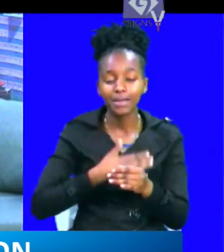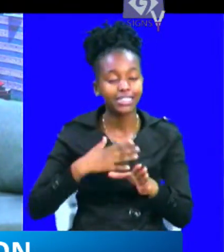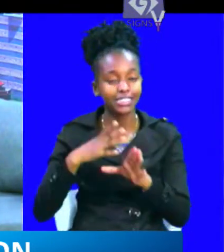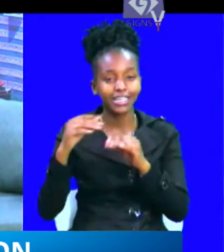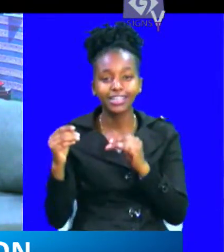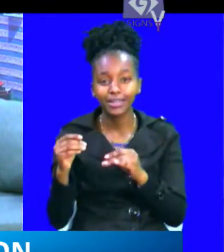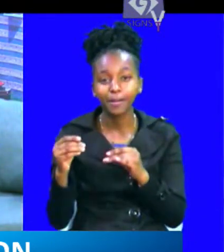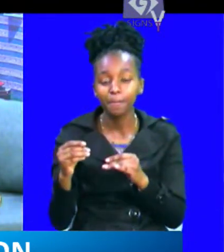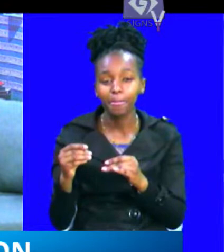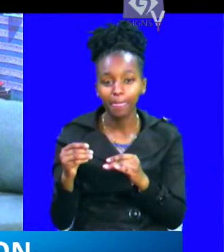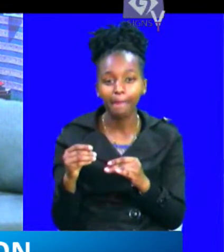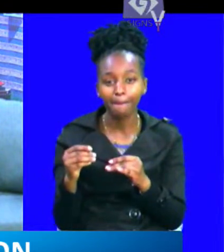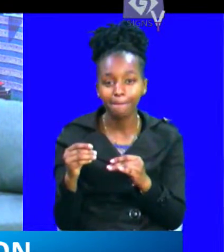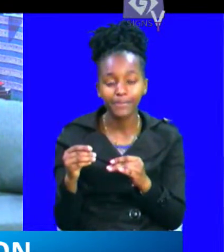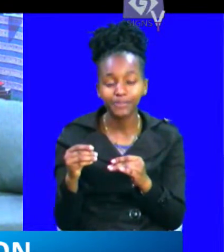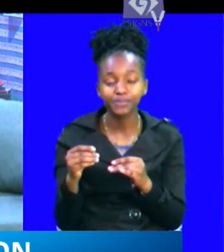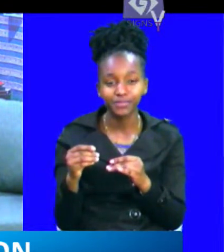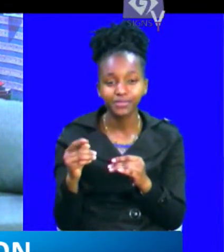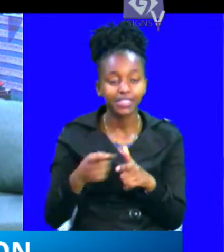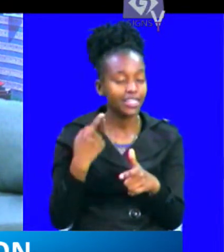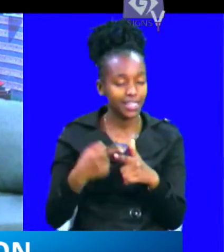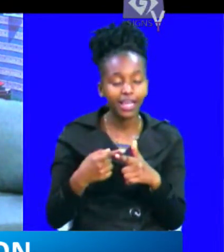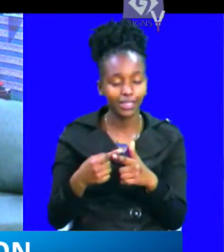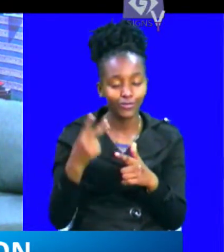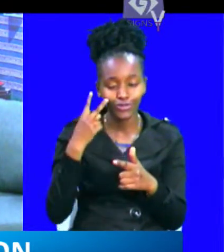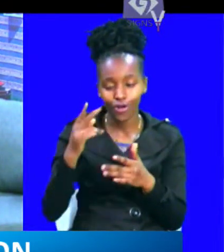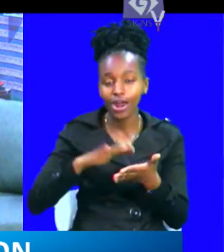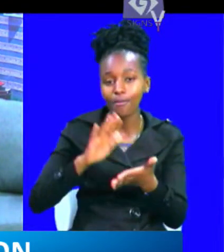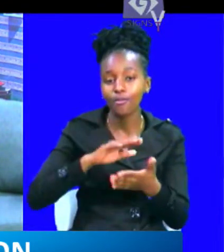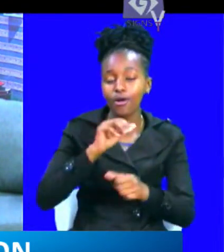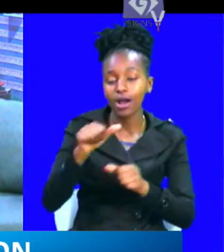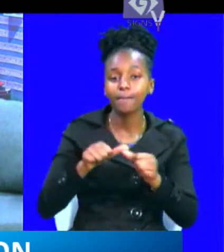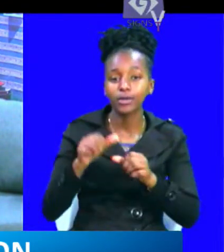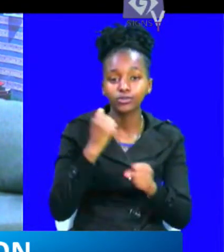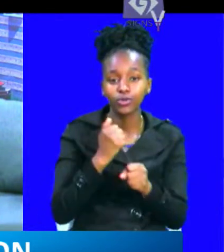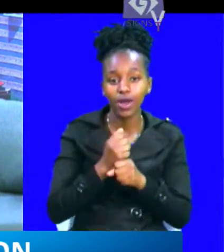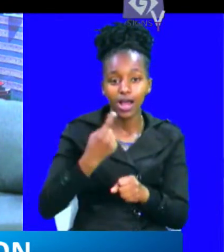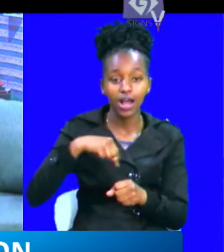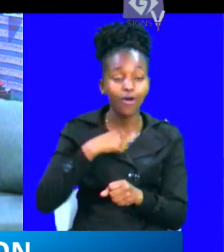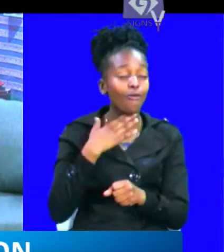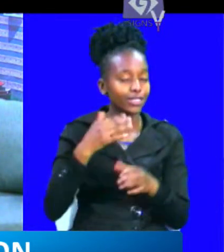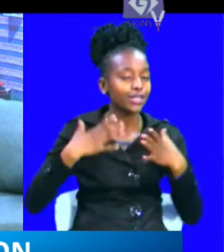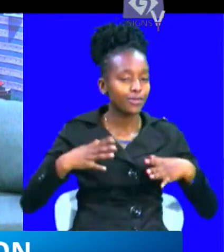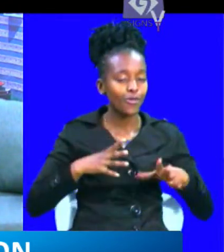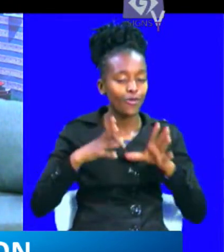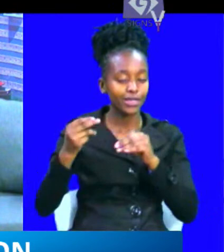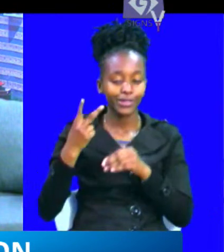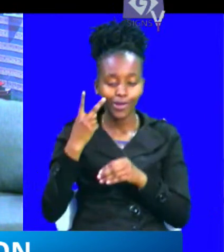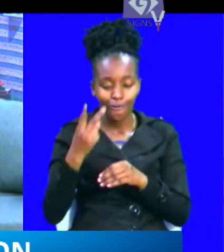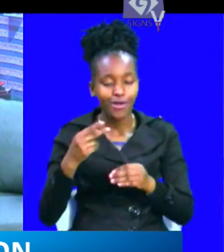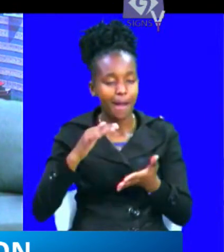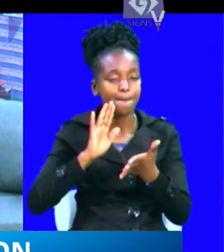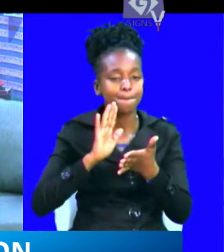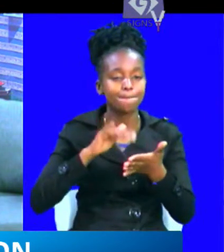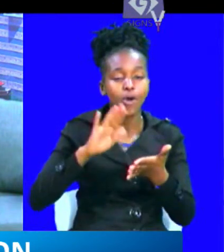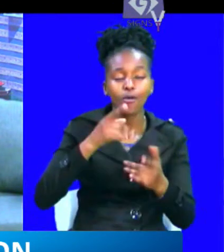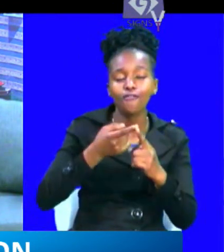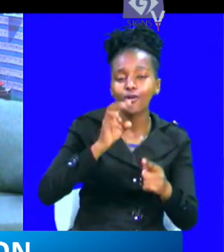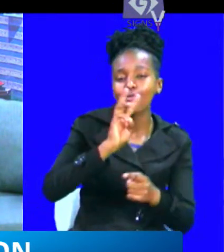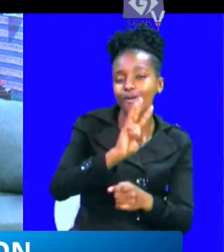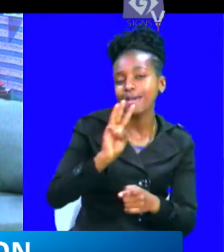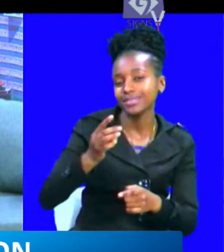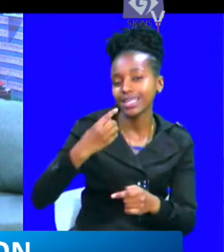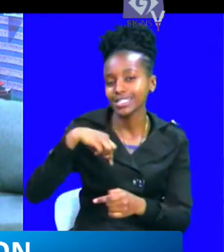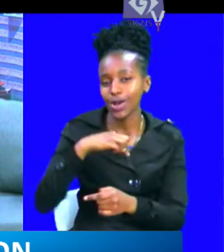ever crunches numbers we easily. we actually want you to come to Yes. our website. Yeah. Yes, and